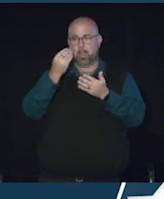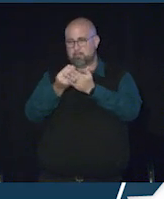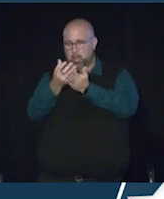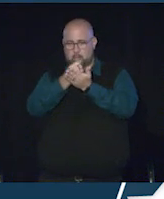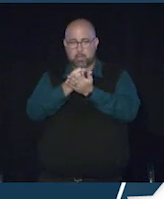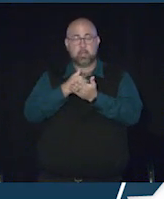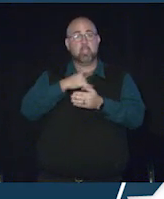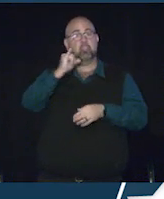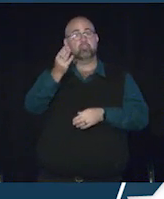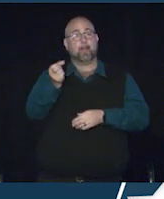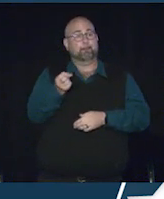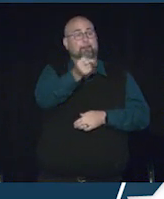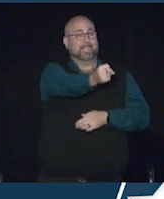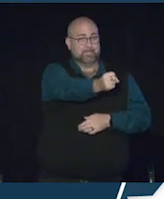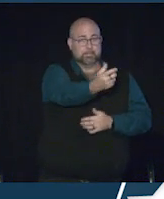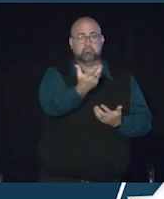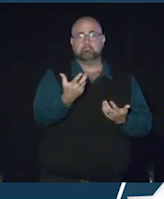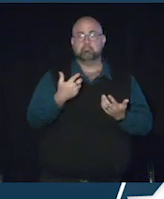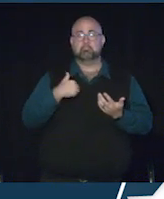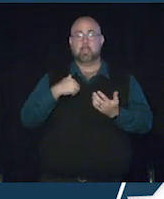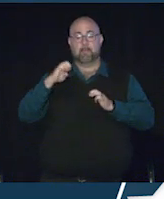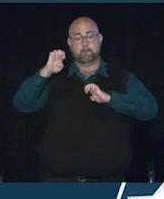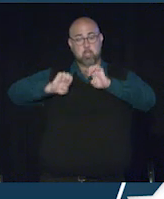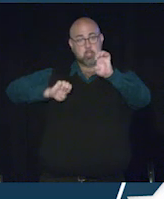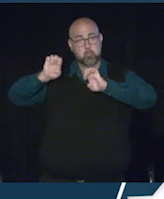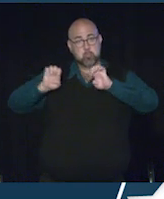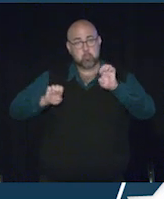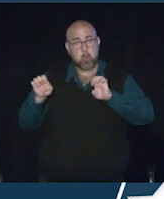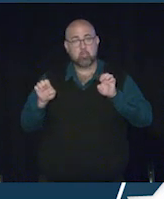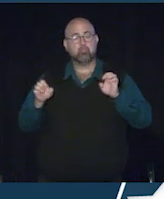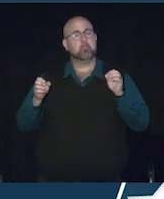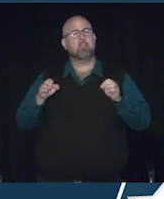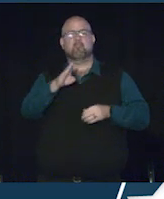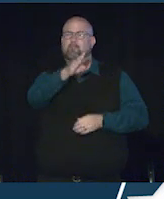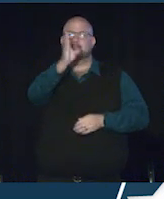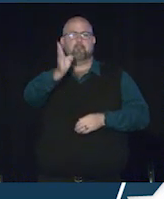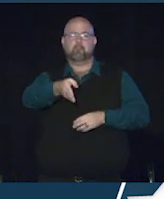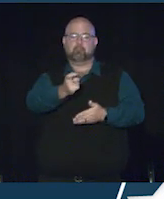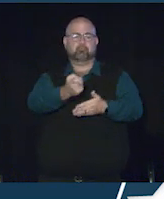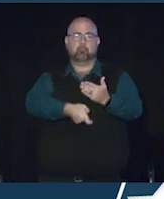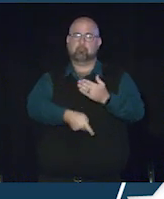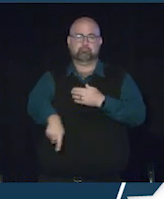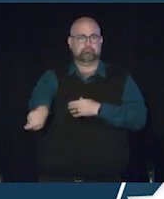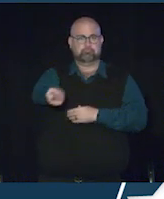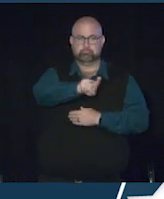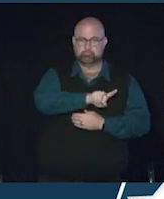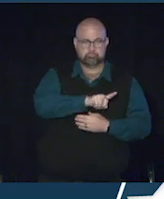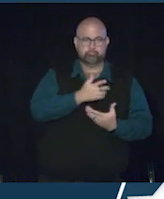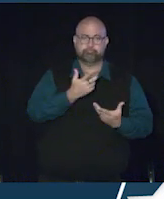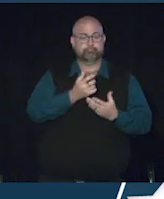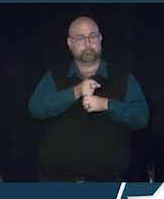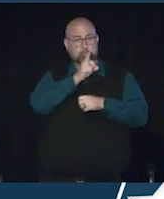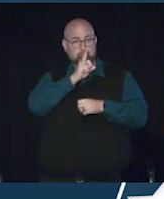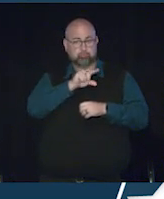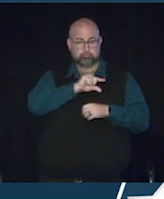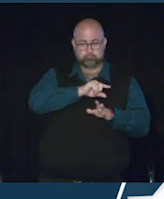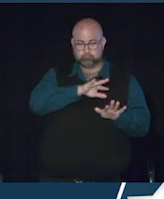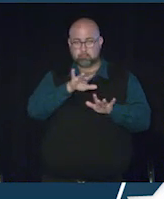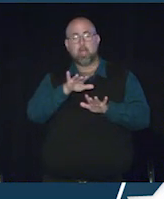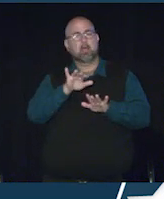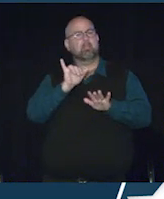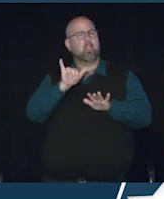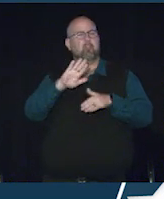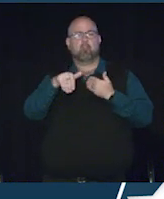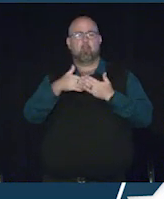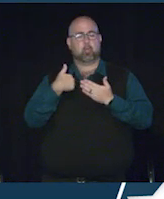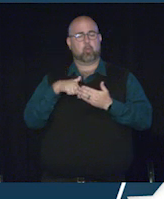job placement, any of the evaluations that VR might undertake to determine someone's eligibility for the program, all of that can be